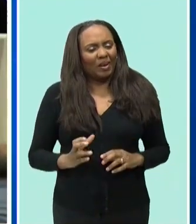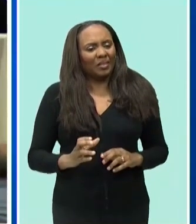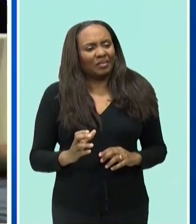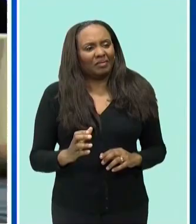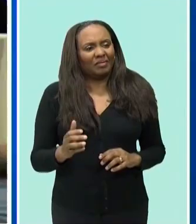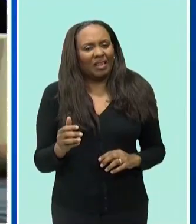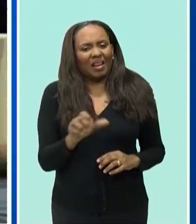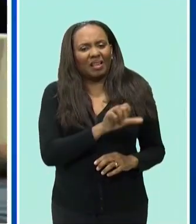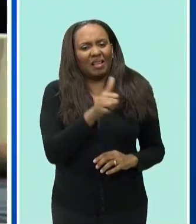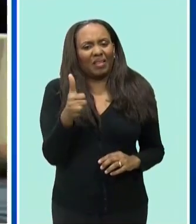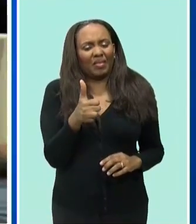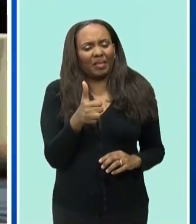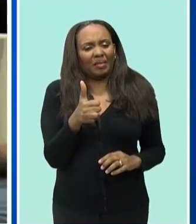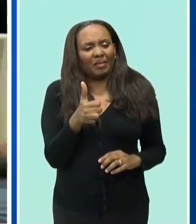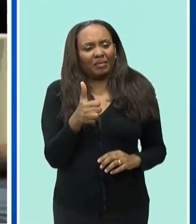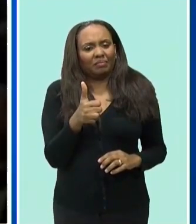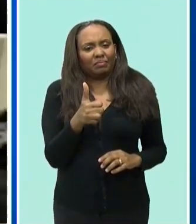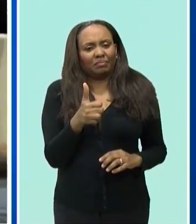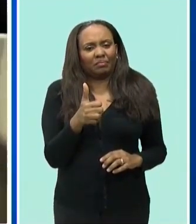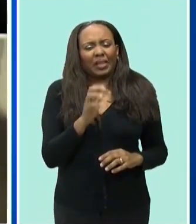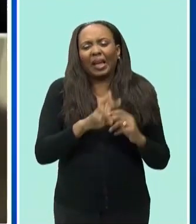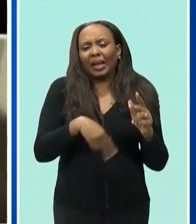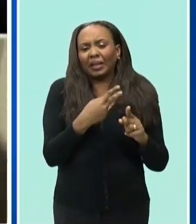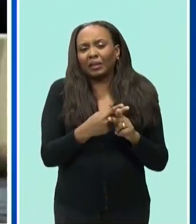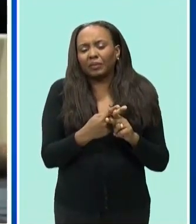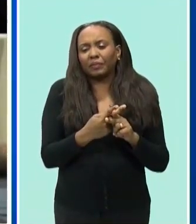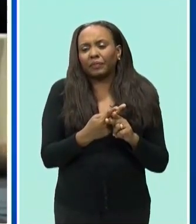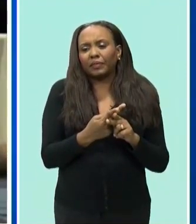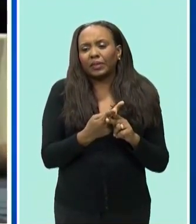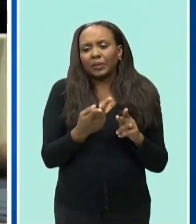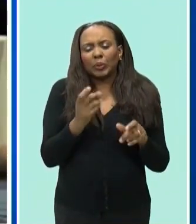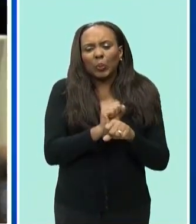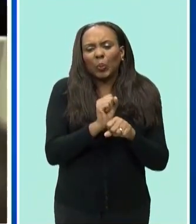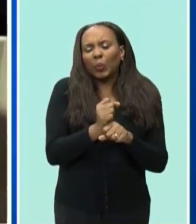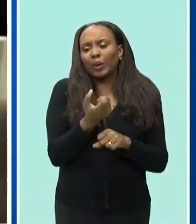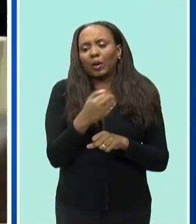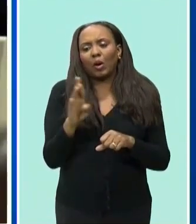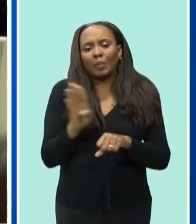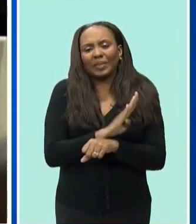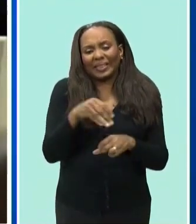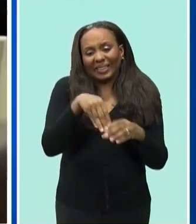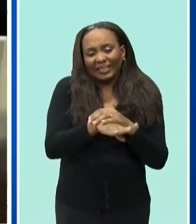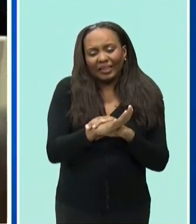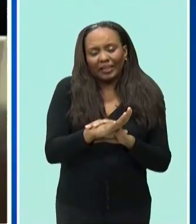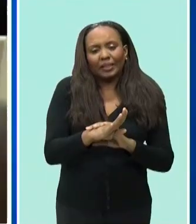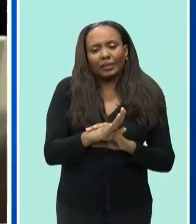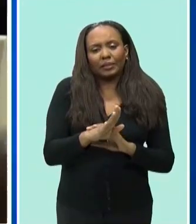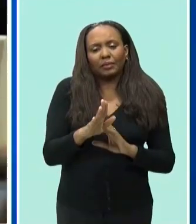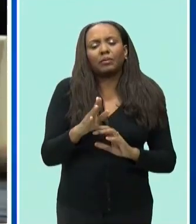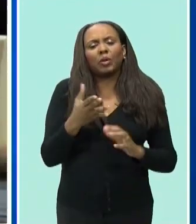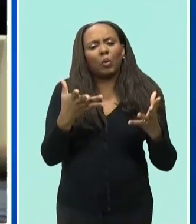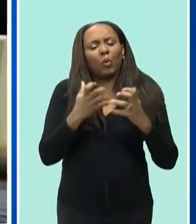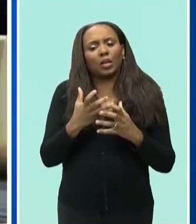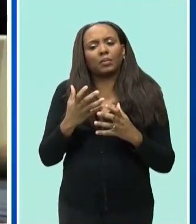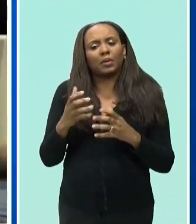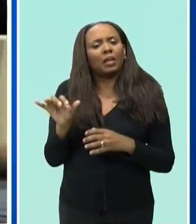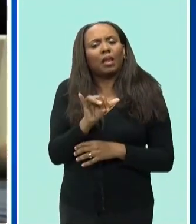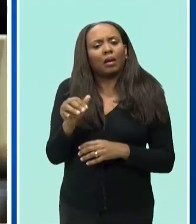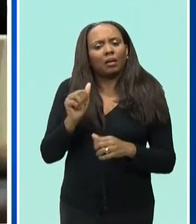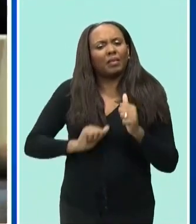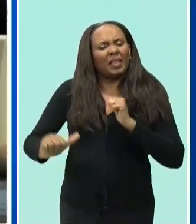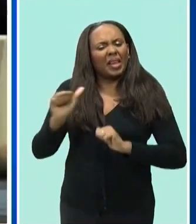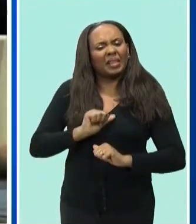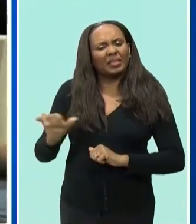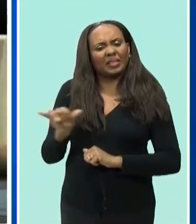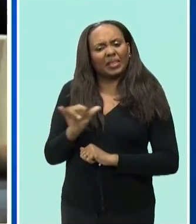history and its architecture. So, short answer, yes, there is opportunities for you to